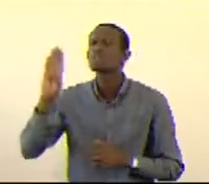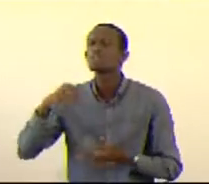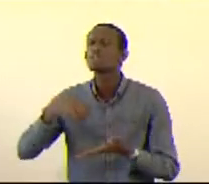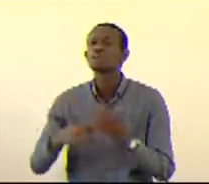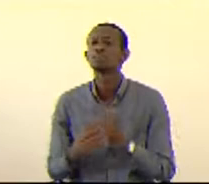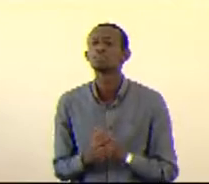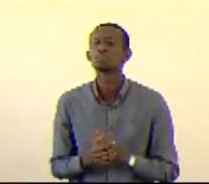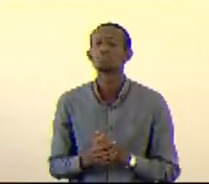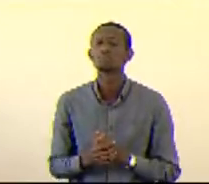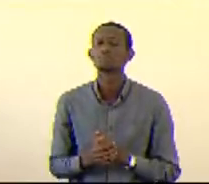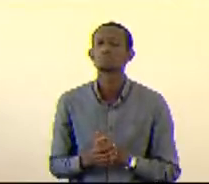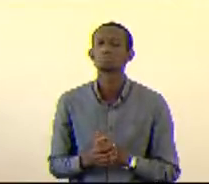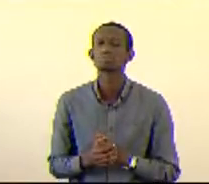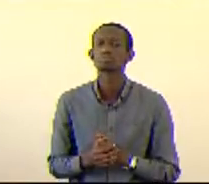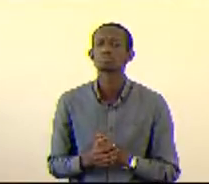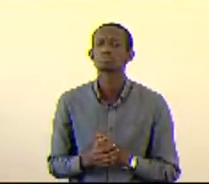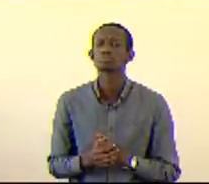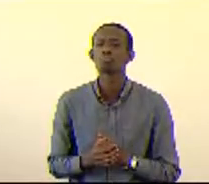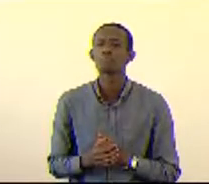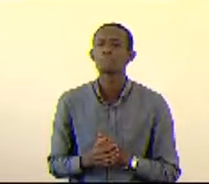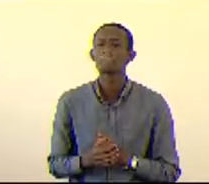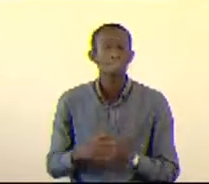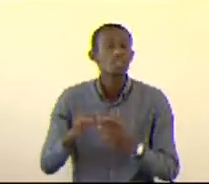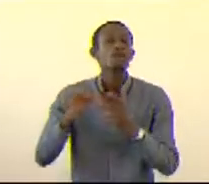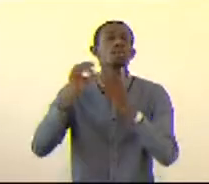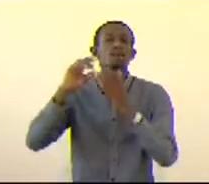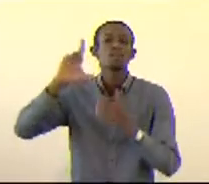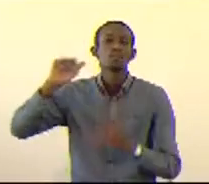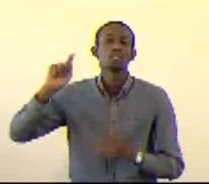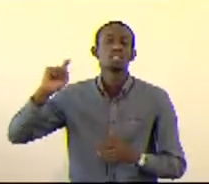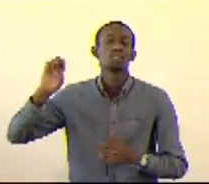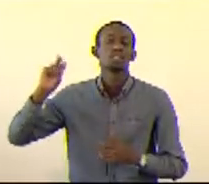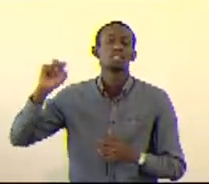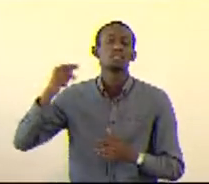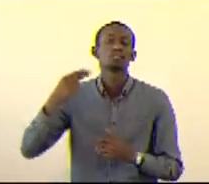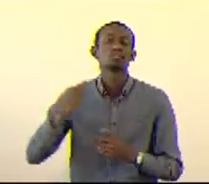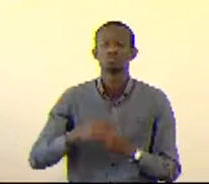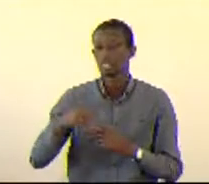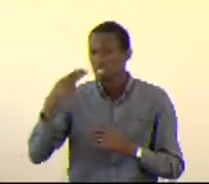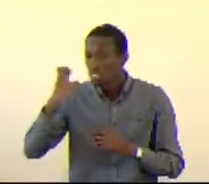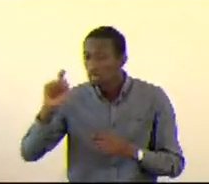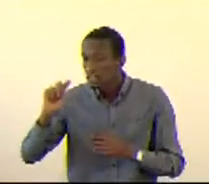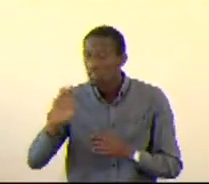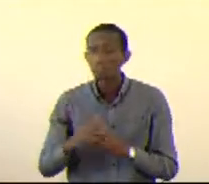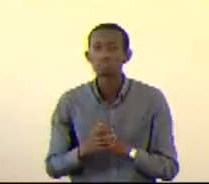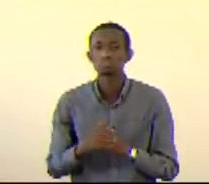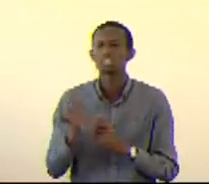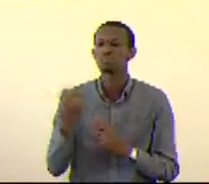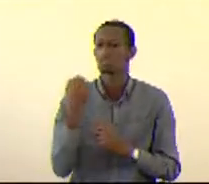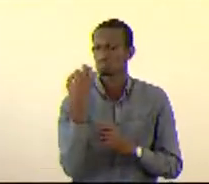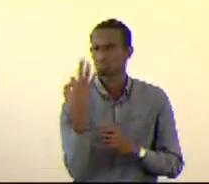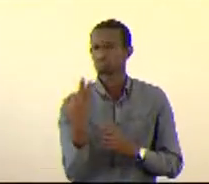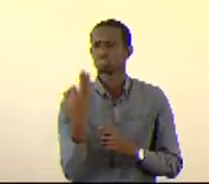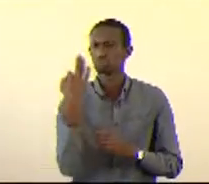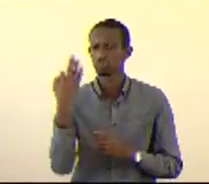the specific latent heat of fusion of water is 330 joules per gram. That